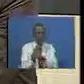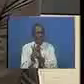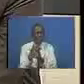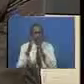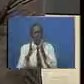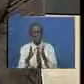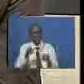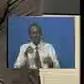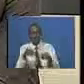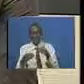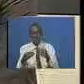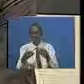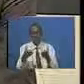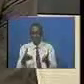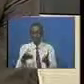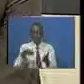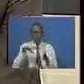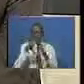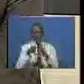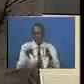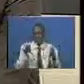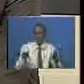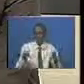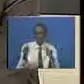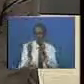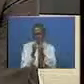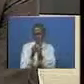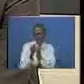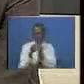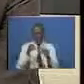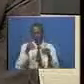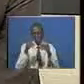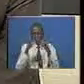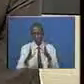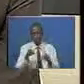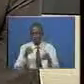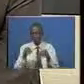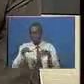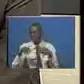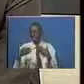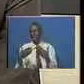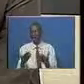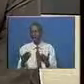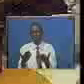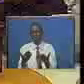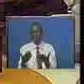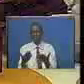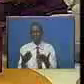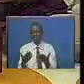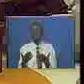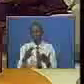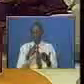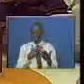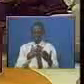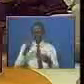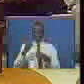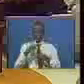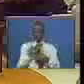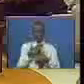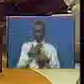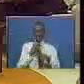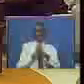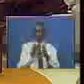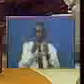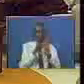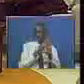how is the situation as the employment market for the people with disability so far I think the thing that really shocked me when I started working with albinism was